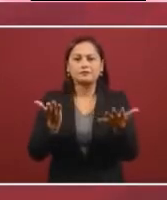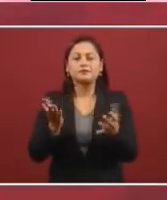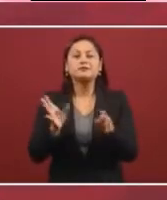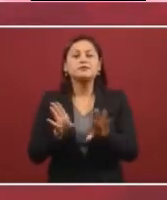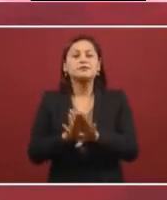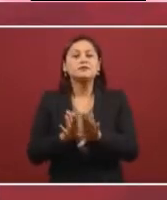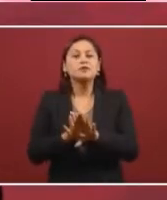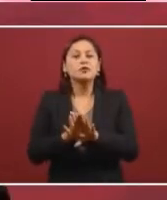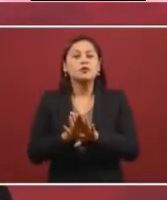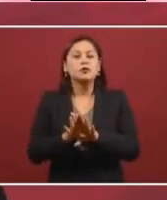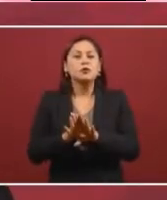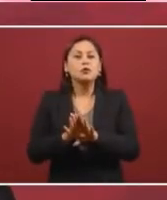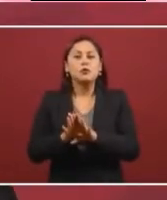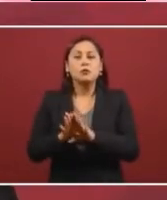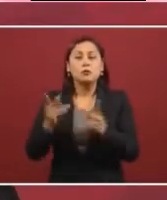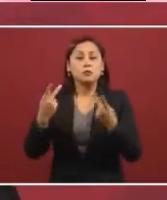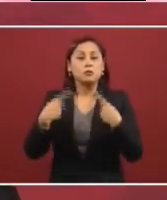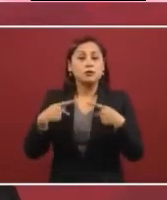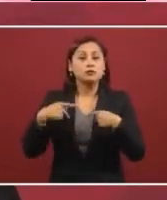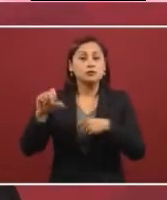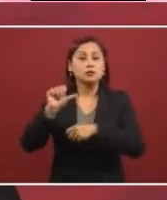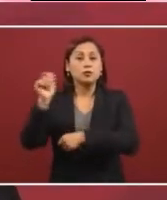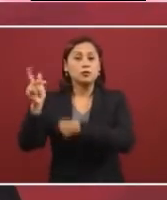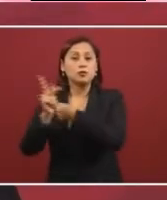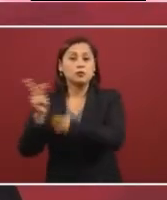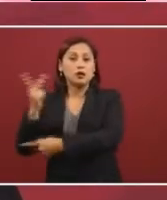We should not mistreat immigrants.